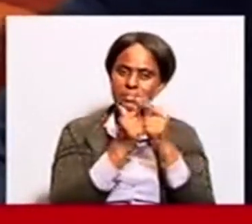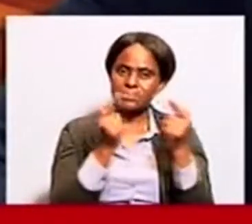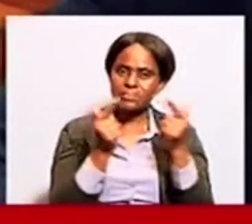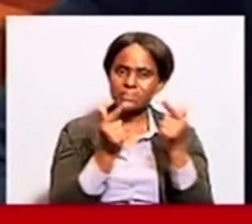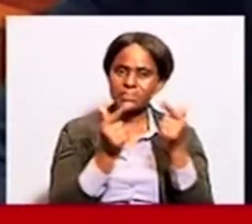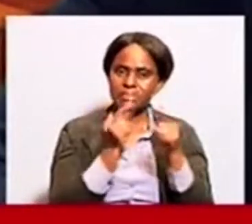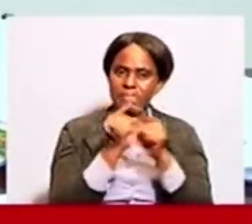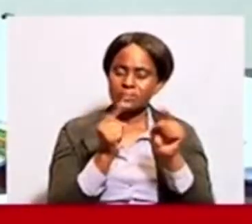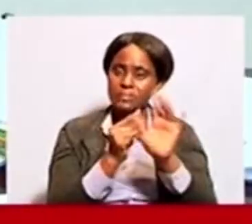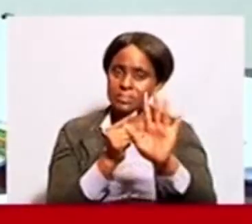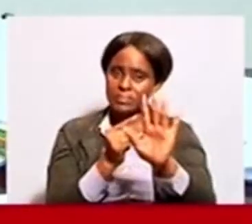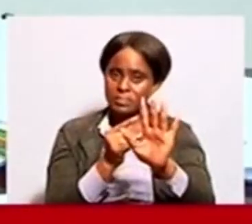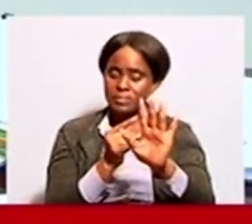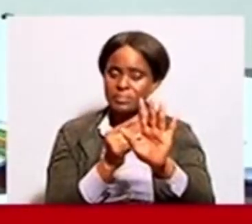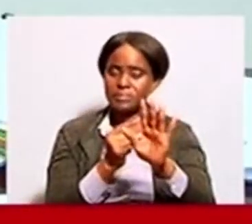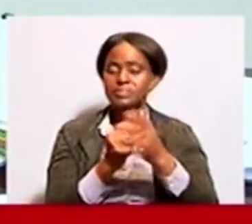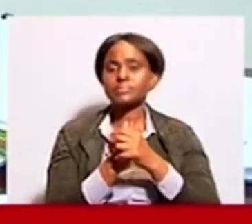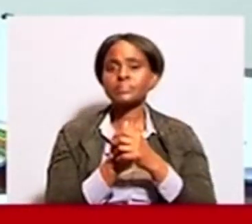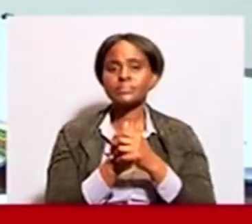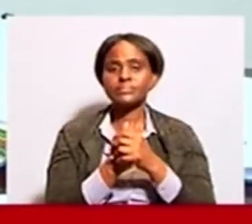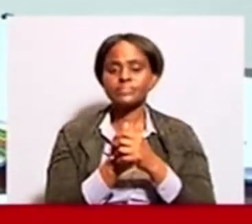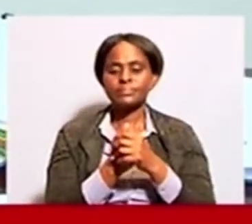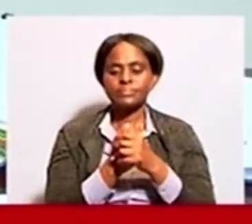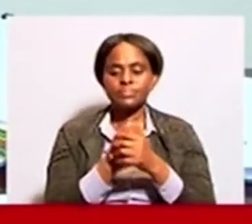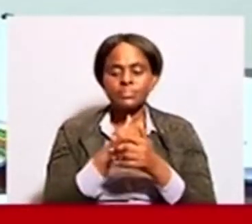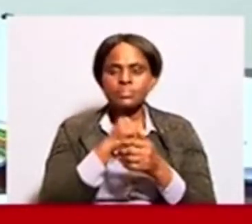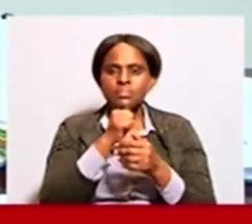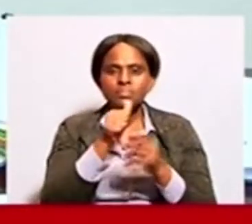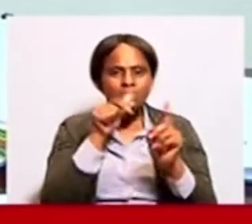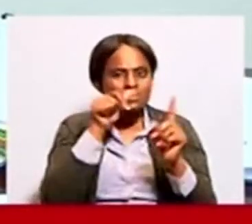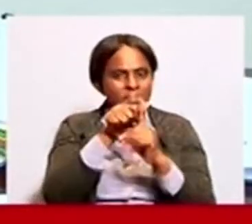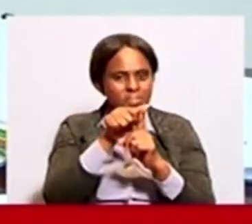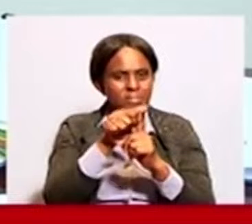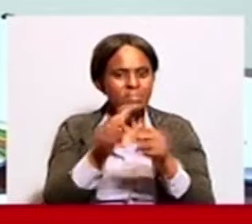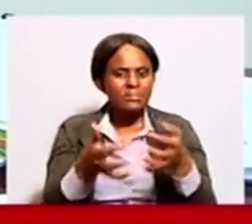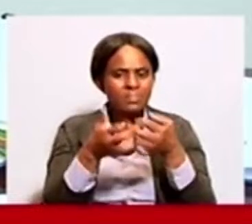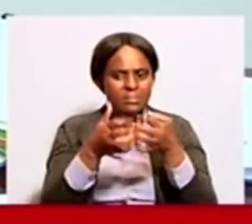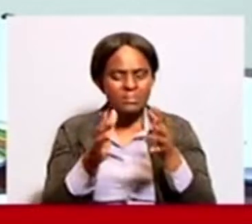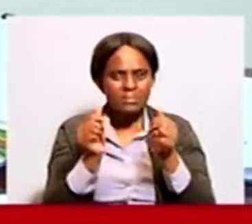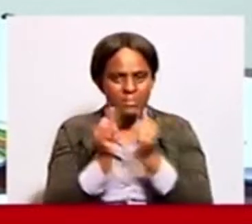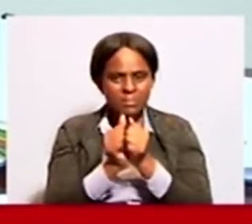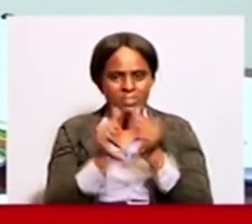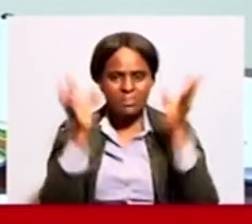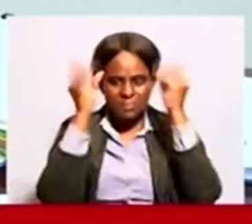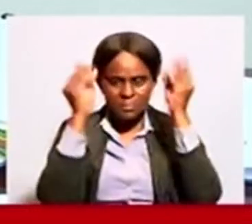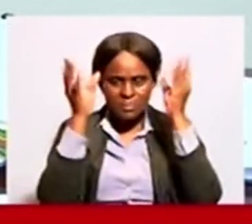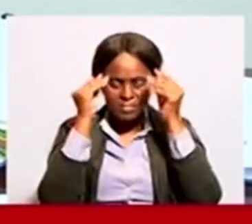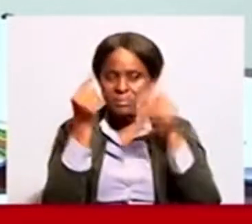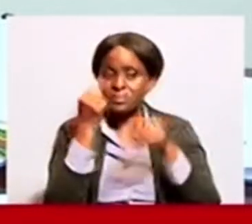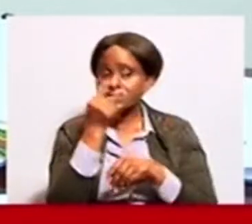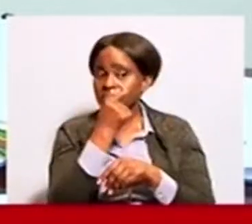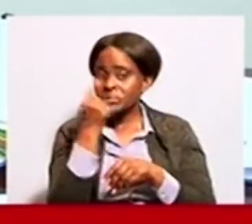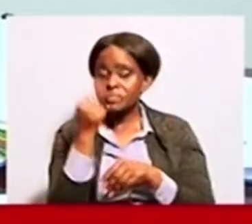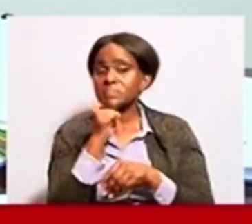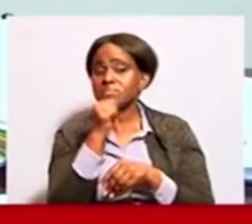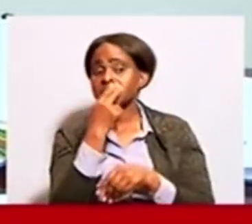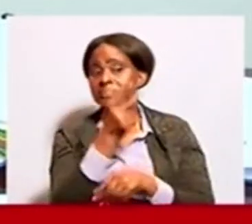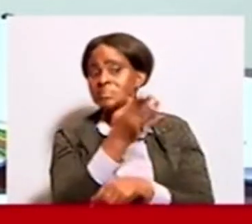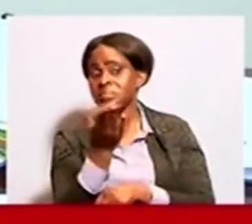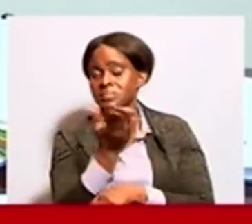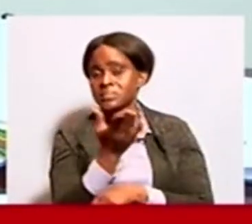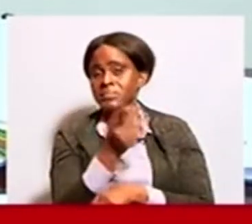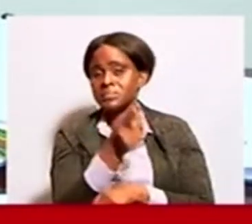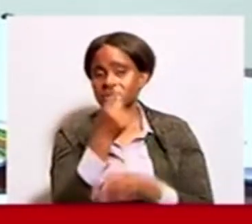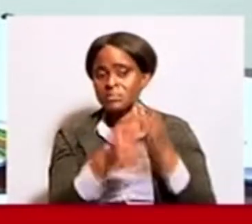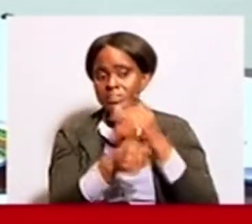and just there, those men, you could not detect anything as an engineer with the technical eyes. You could not see that